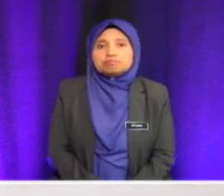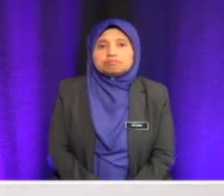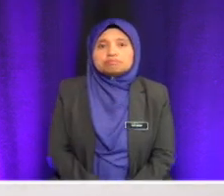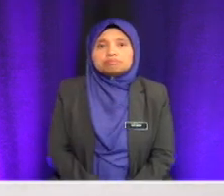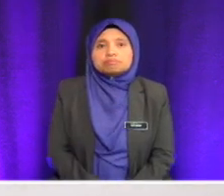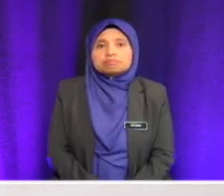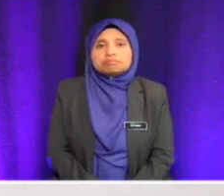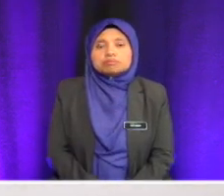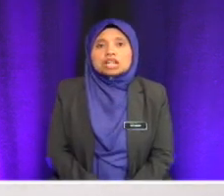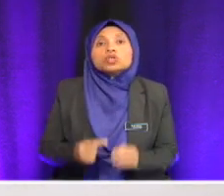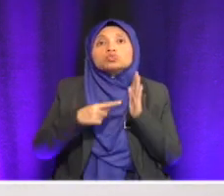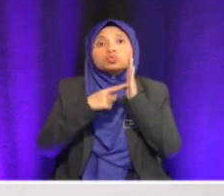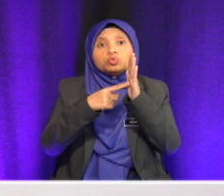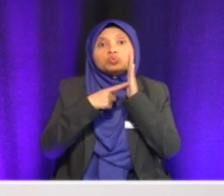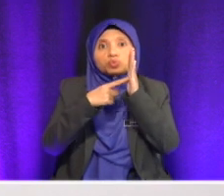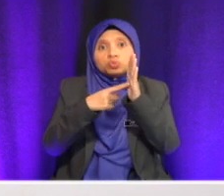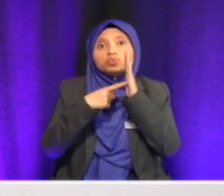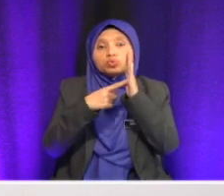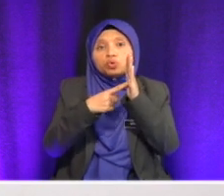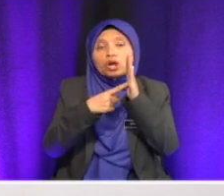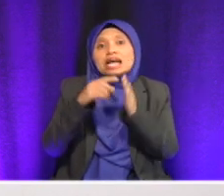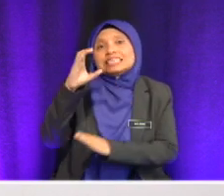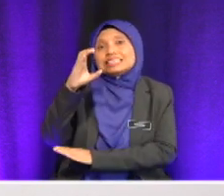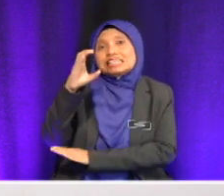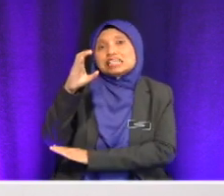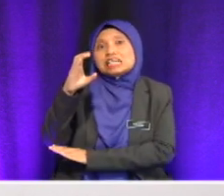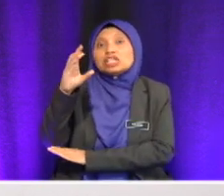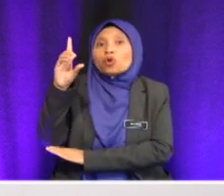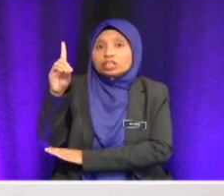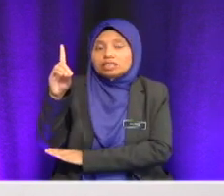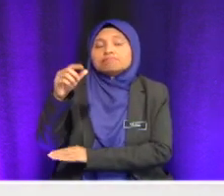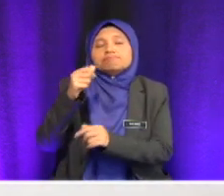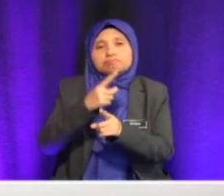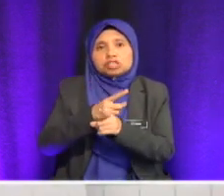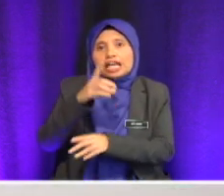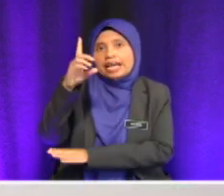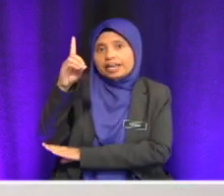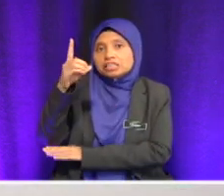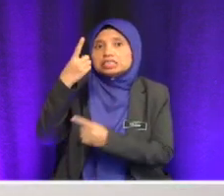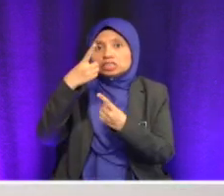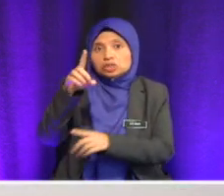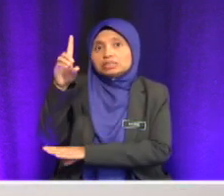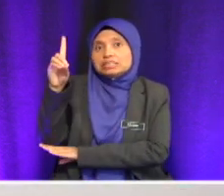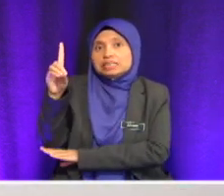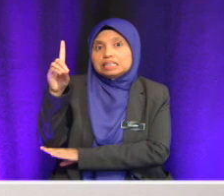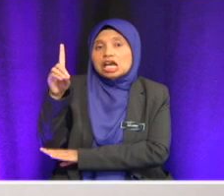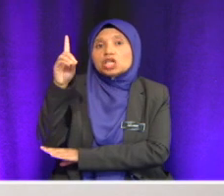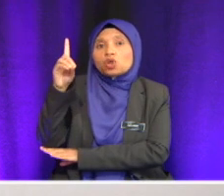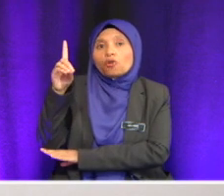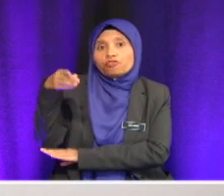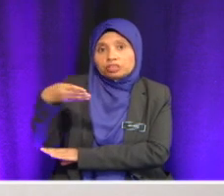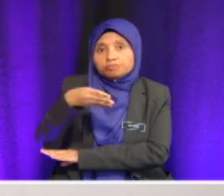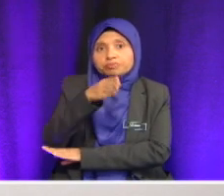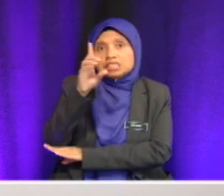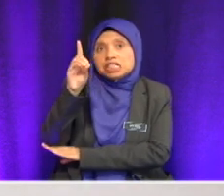Oh, show us your answer on show us the your camera. letter. You had D. So this statement is related to D, a dolphin. Why don't we